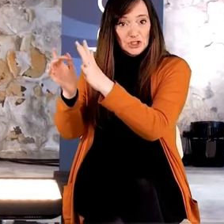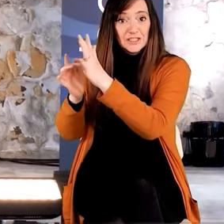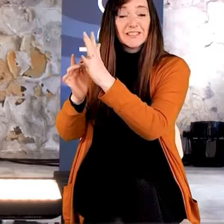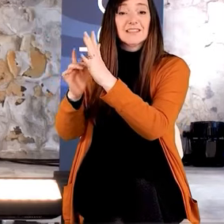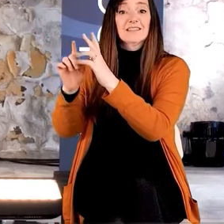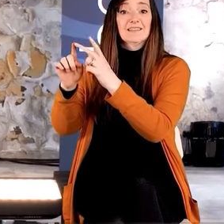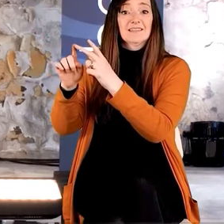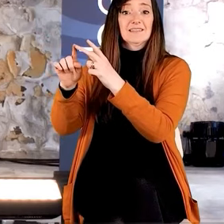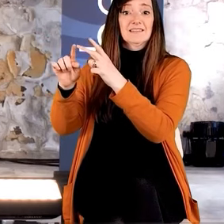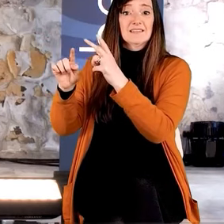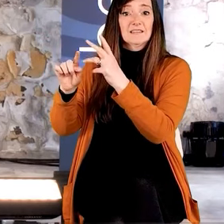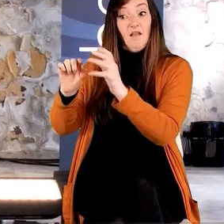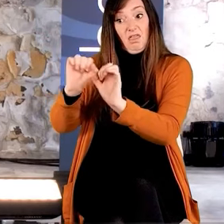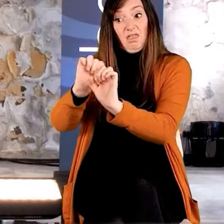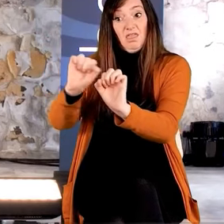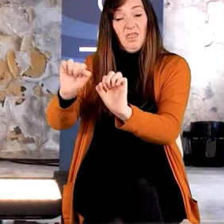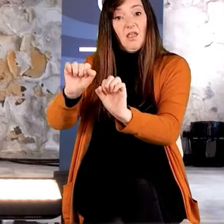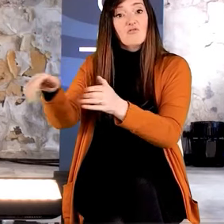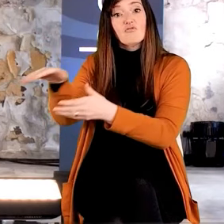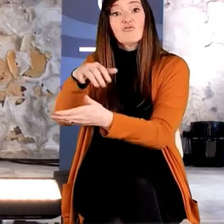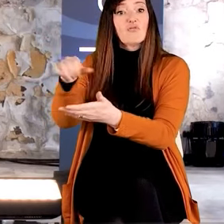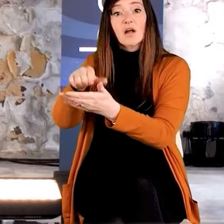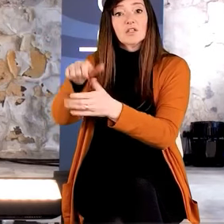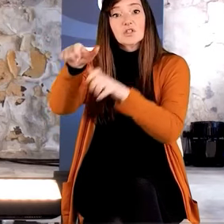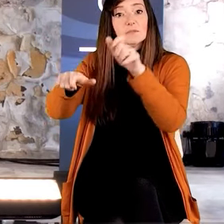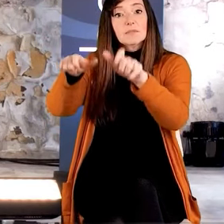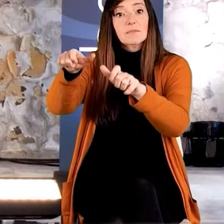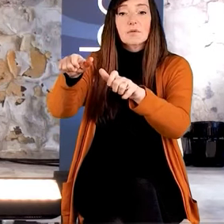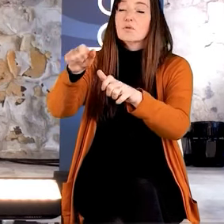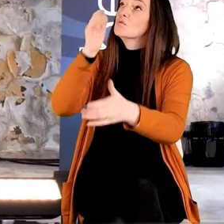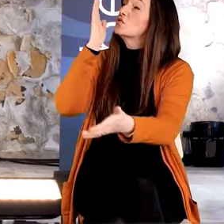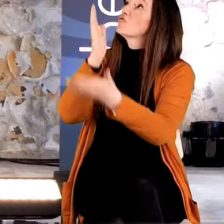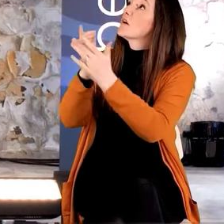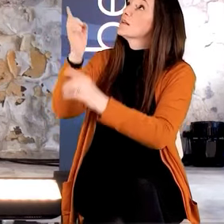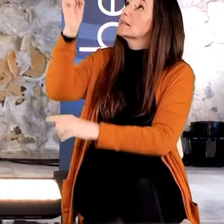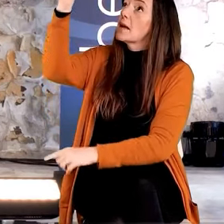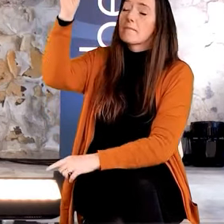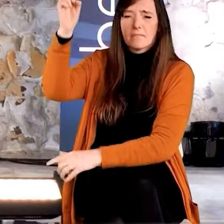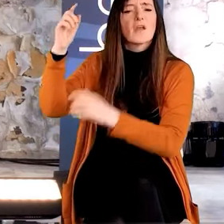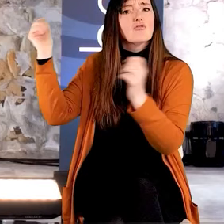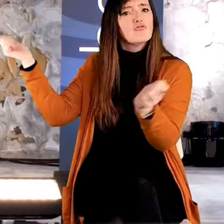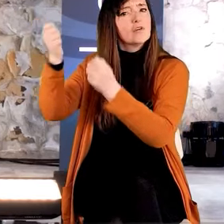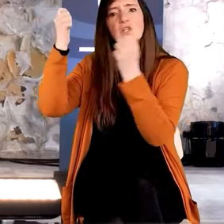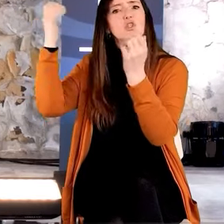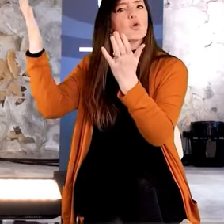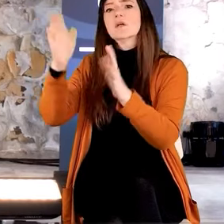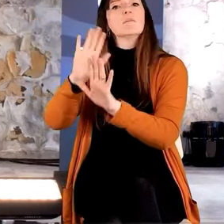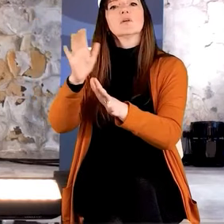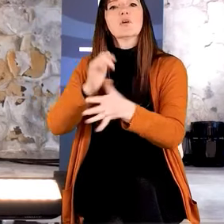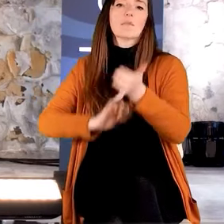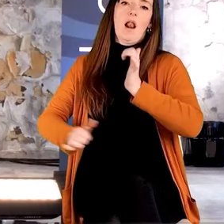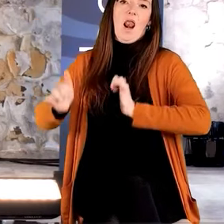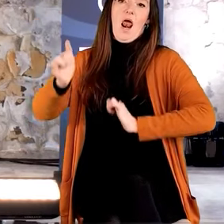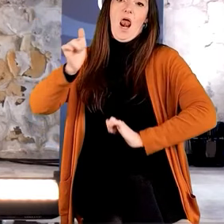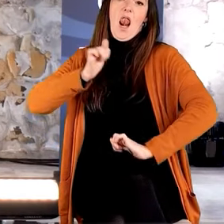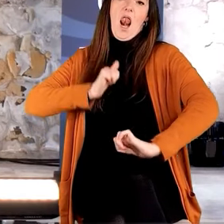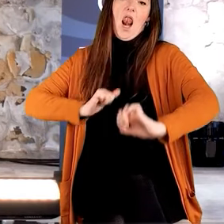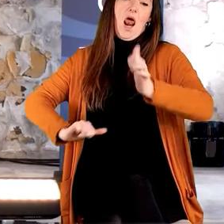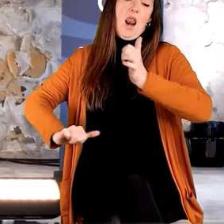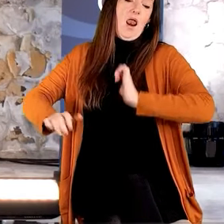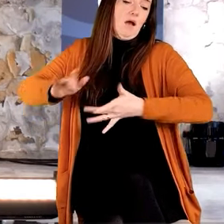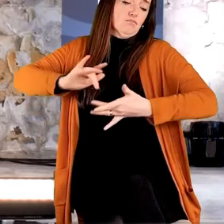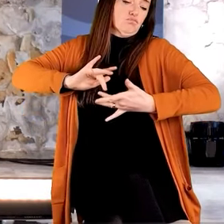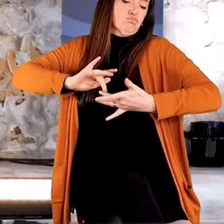believer, in the Lord Jesus our King, in those who trust in Jesus, rejoice, but don't be pharisaical